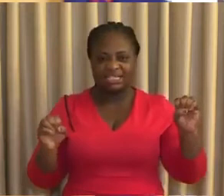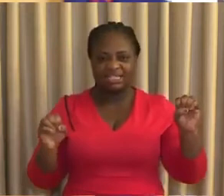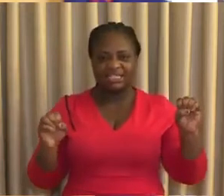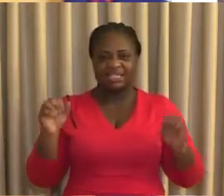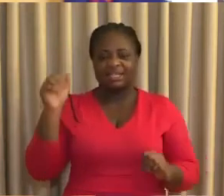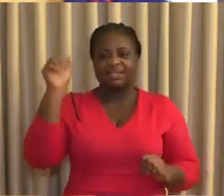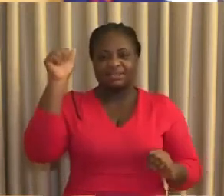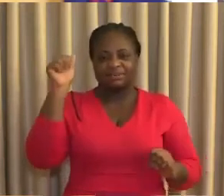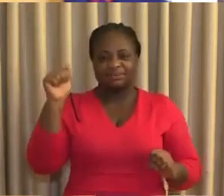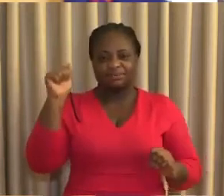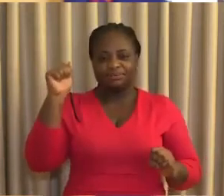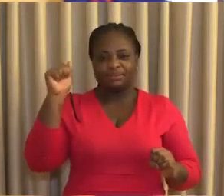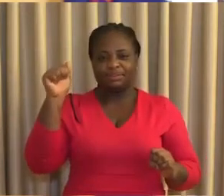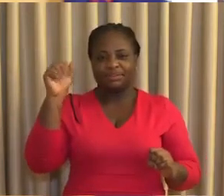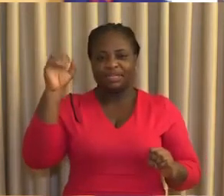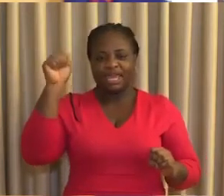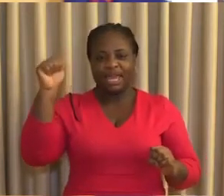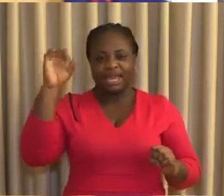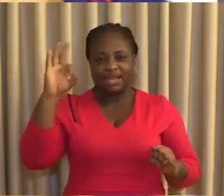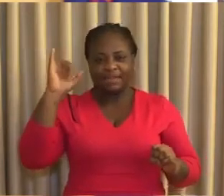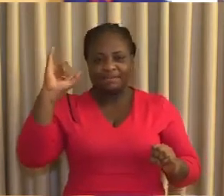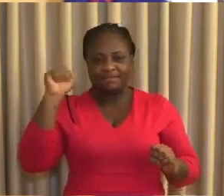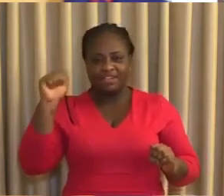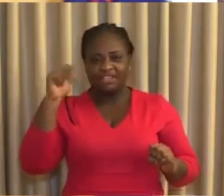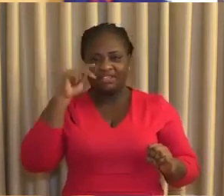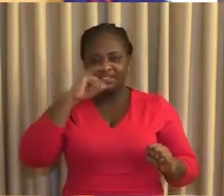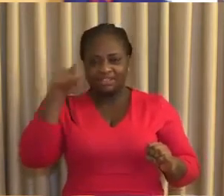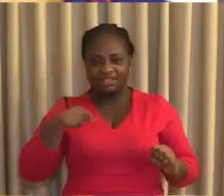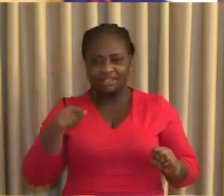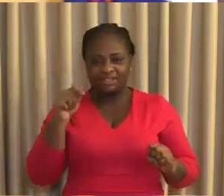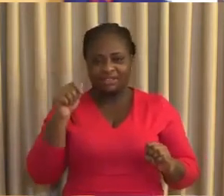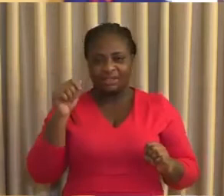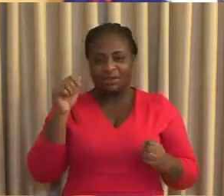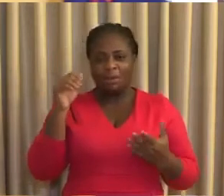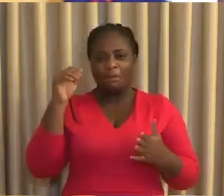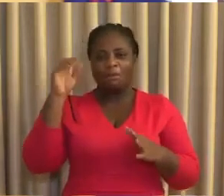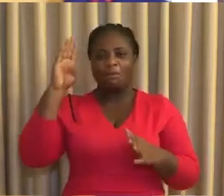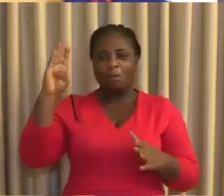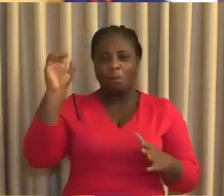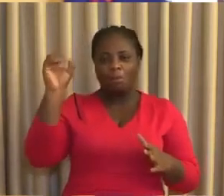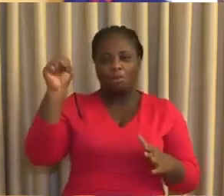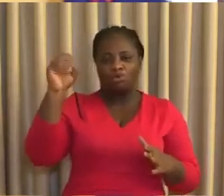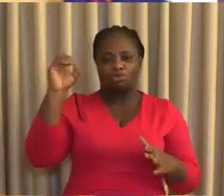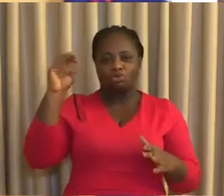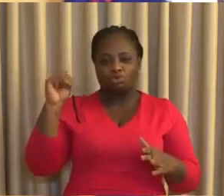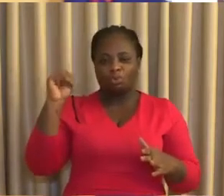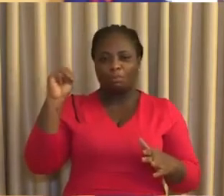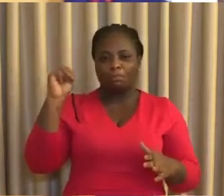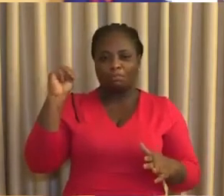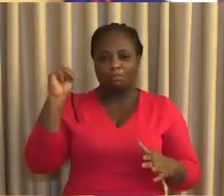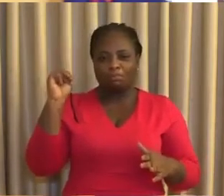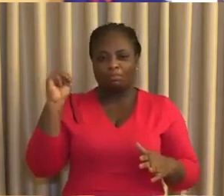Efija Kwabre South District, Bosomche District, Echima Kwanwoma District, and